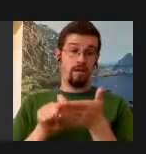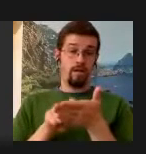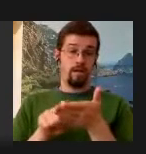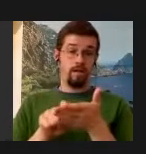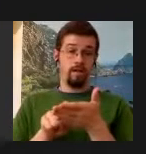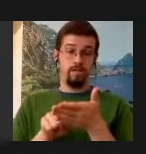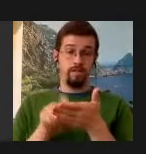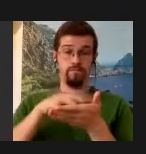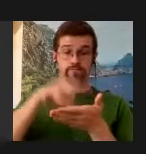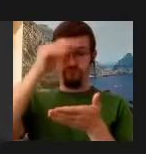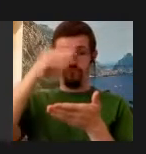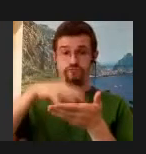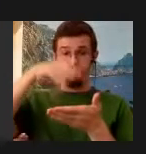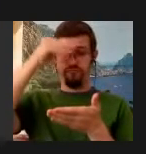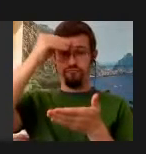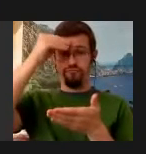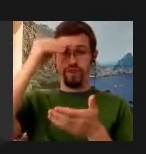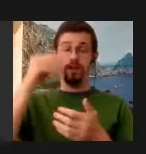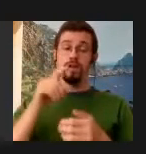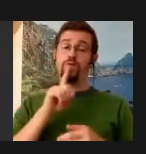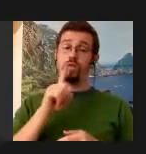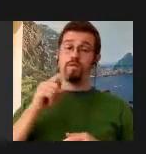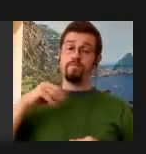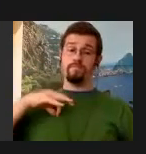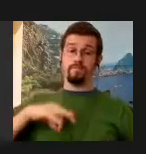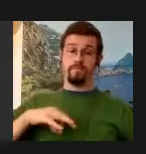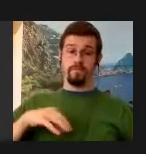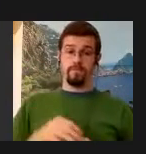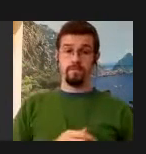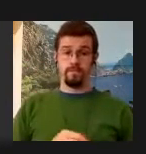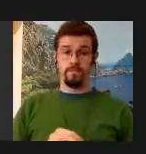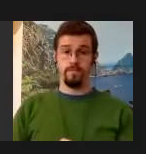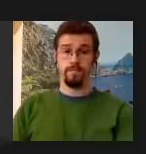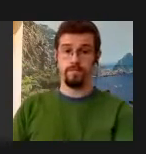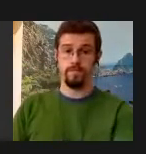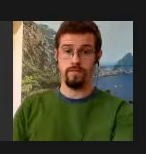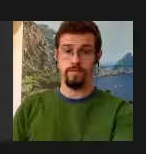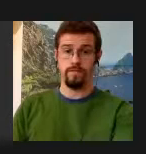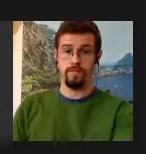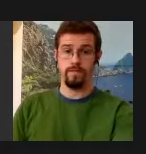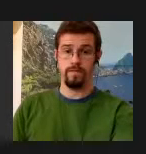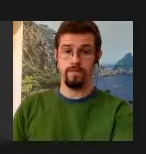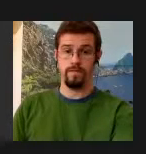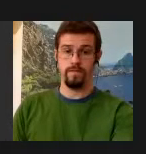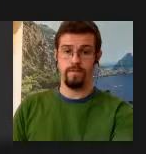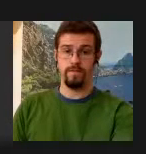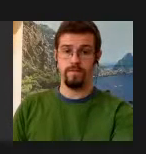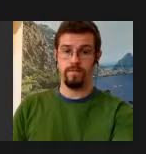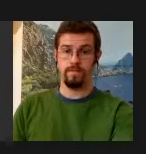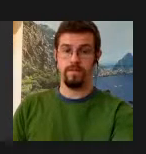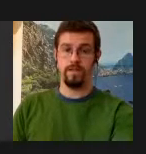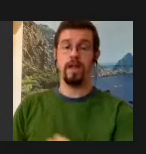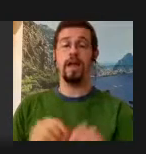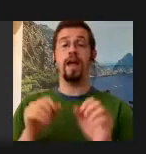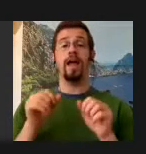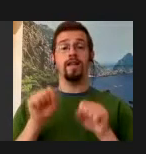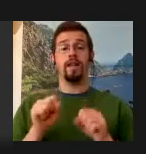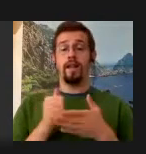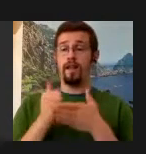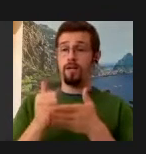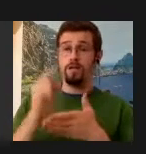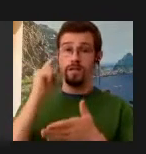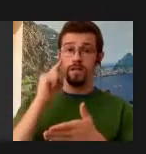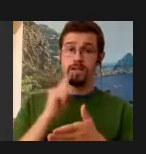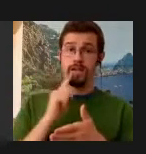very beautiful. I introduced that to the deaf people, but they could not